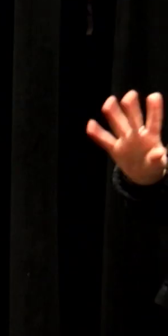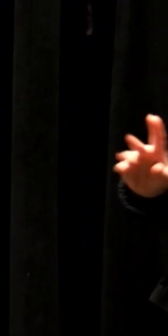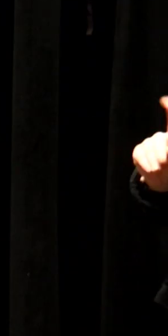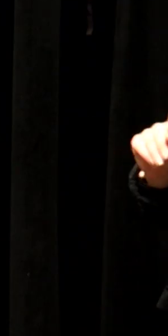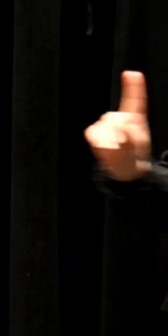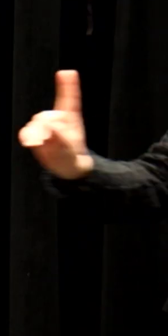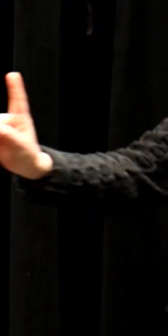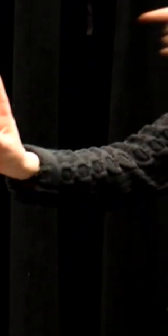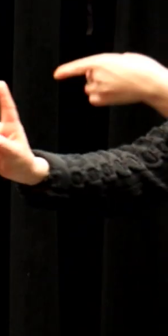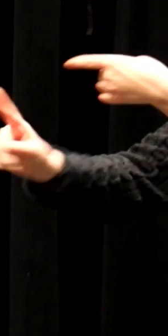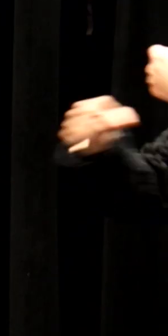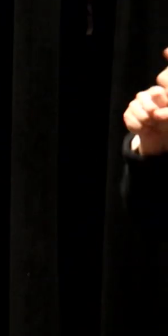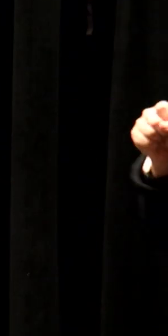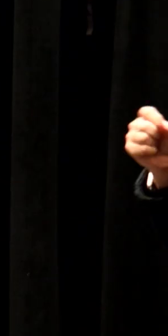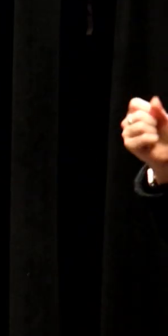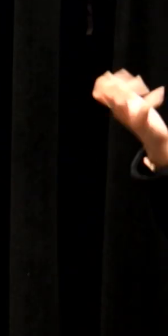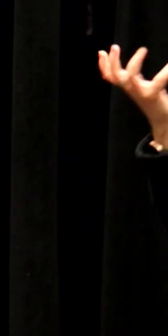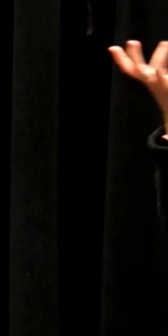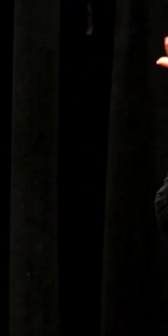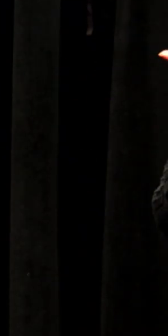for you, right?